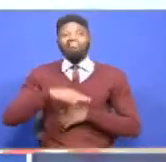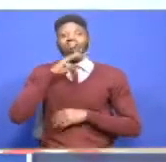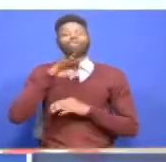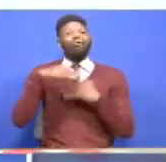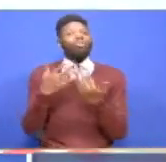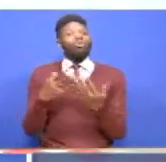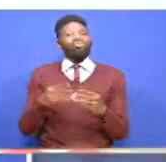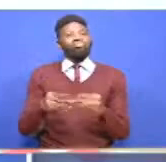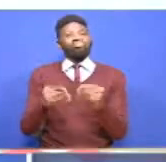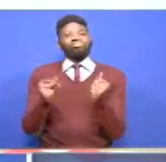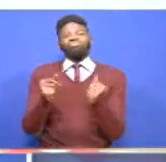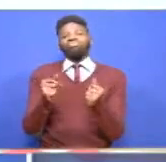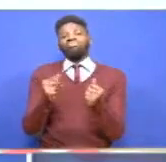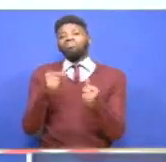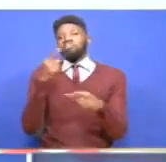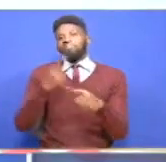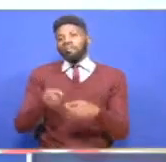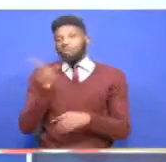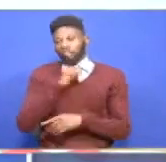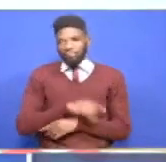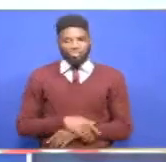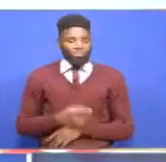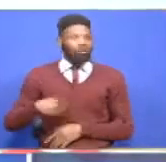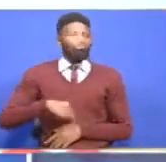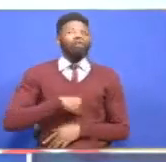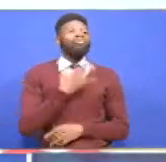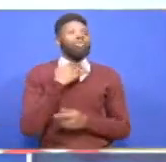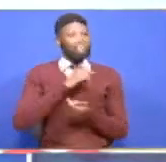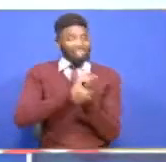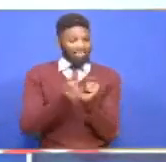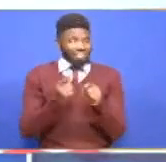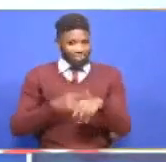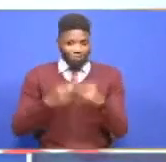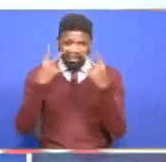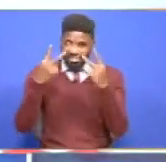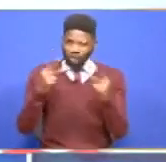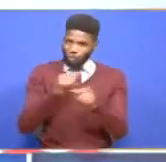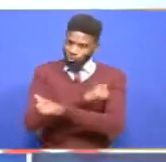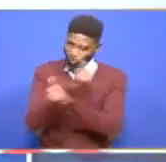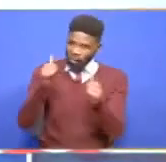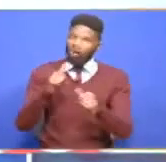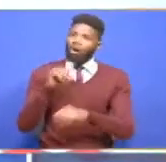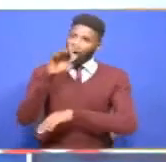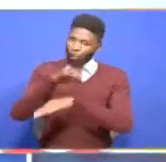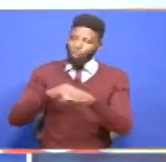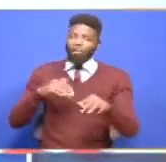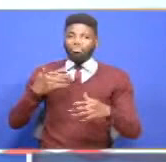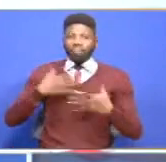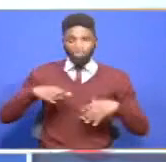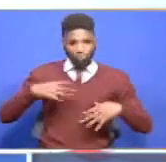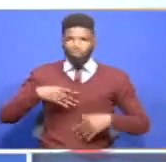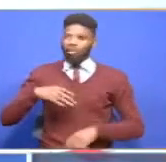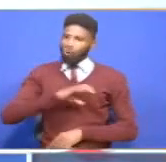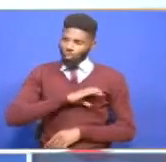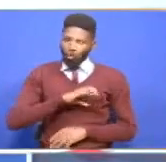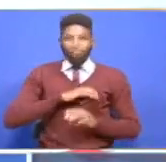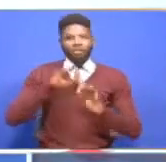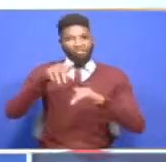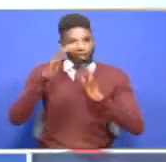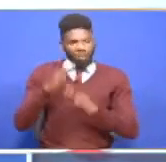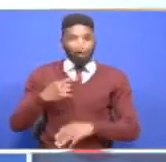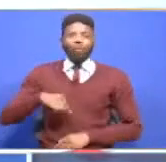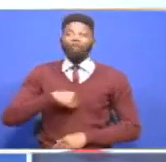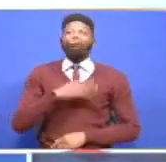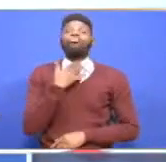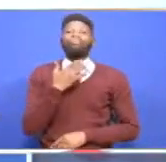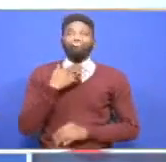kuirekebisha. Tukiona iko sawasawa, tutaita wakulima tena. The owners, we aren't even wanting to know who the shareholders